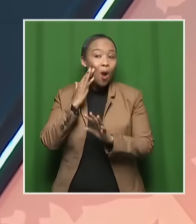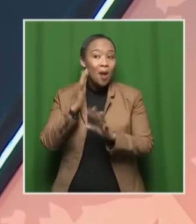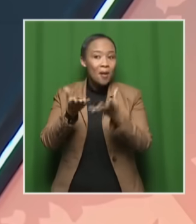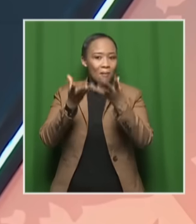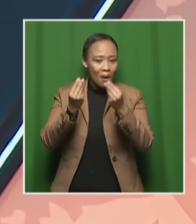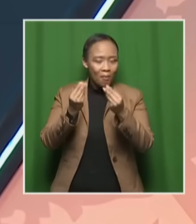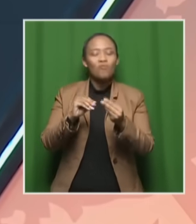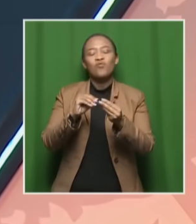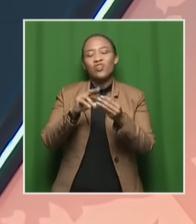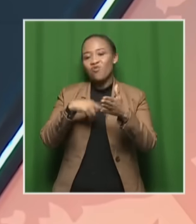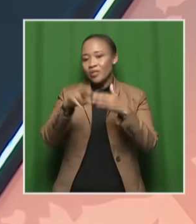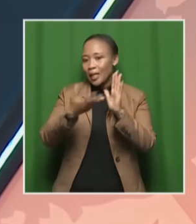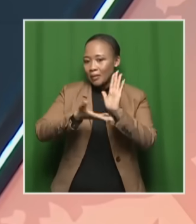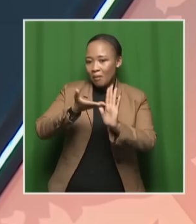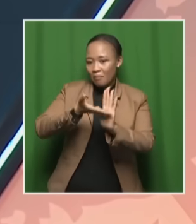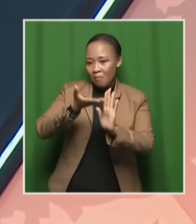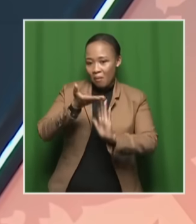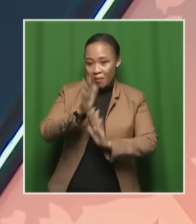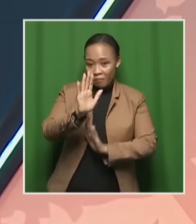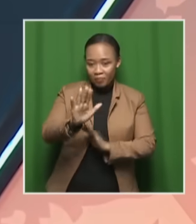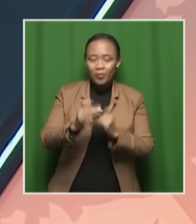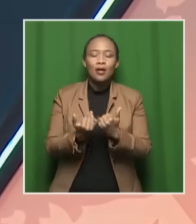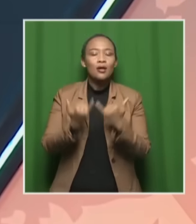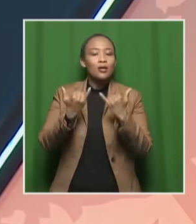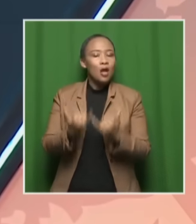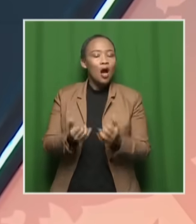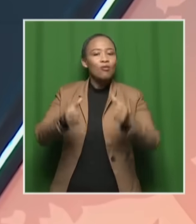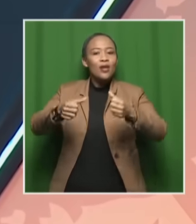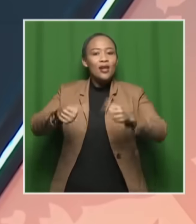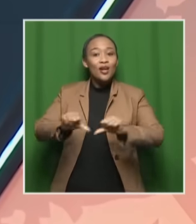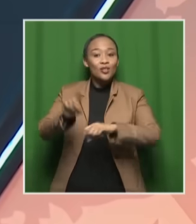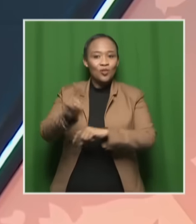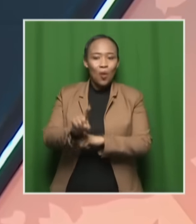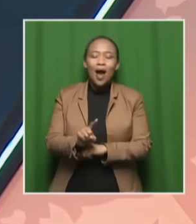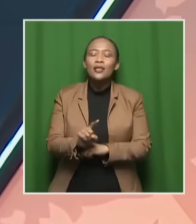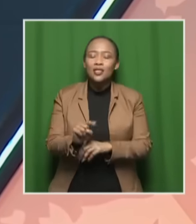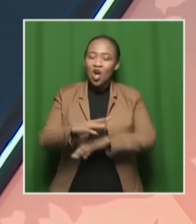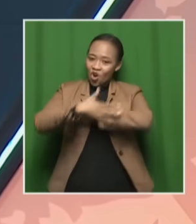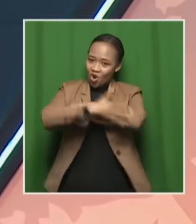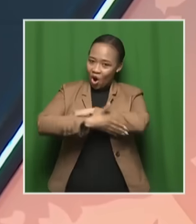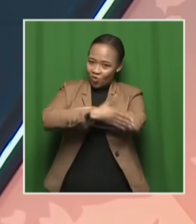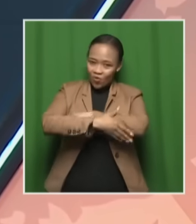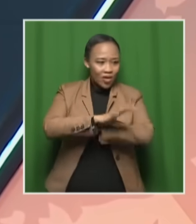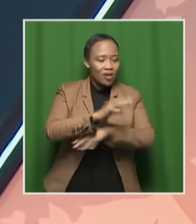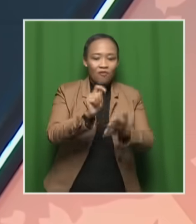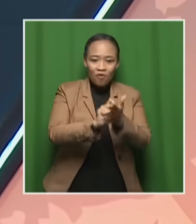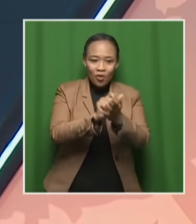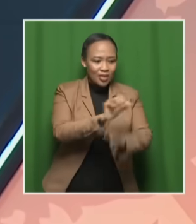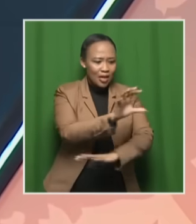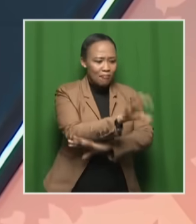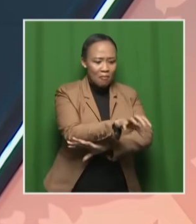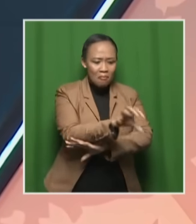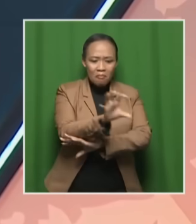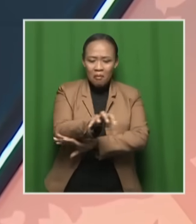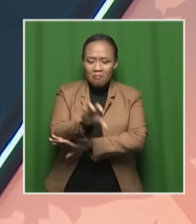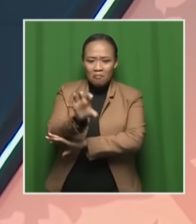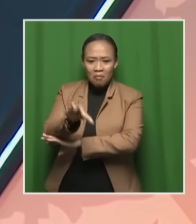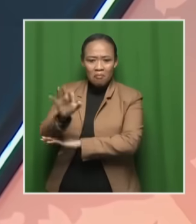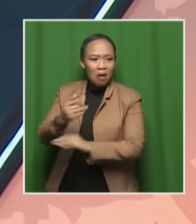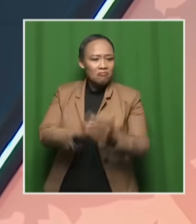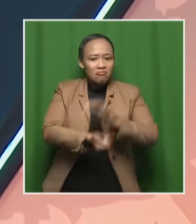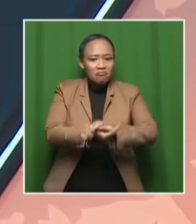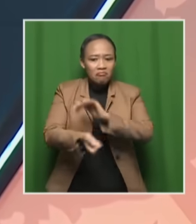let's check in and see how things are going in some of the different stations around the country. Those are where, of course, the results